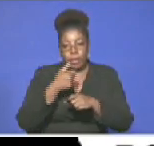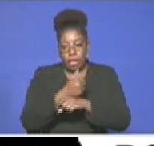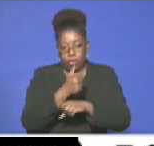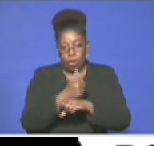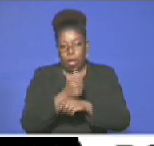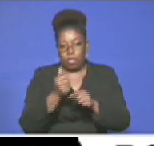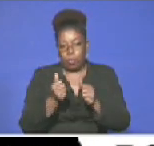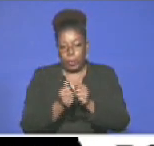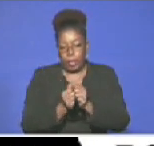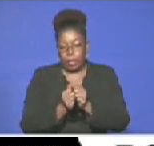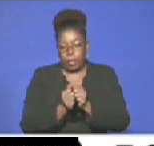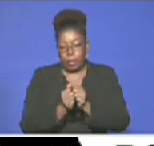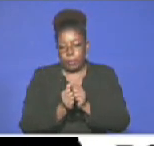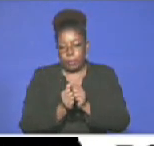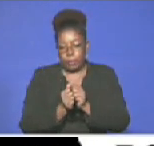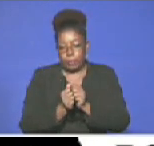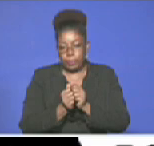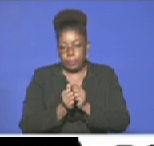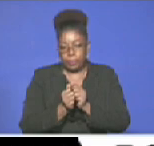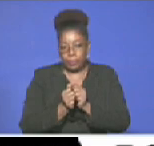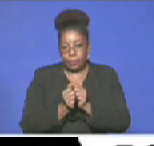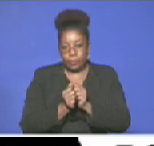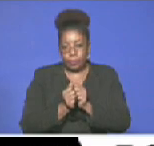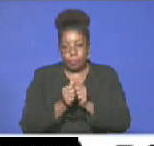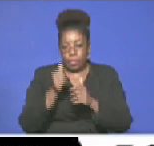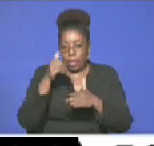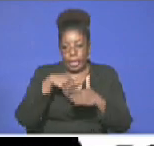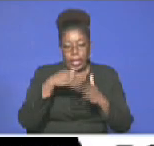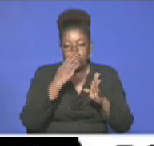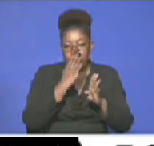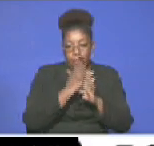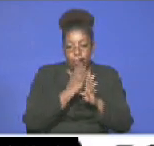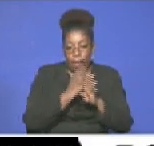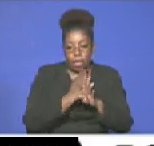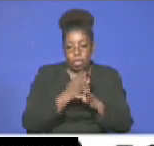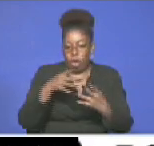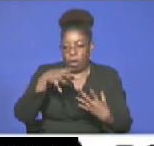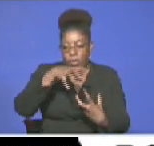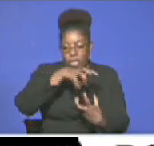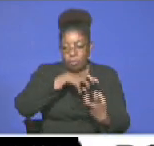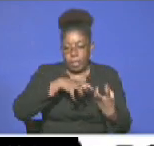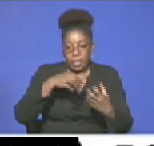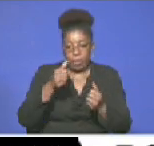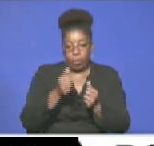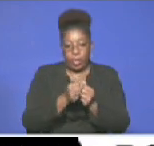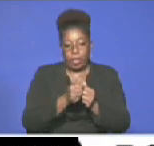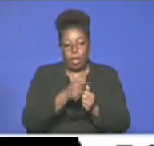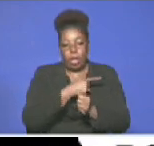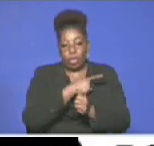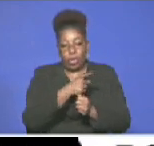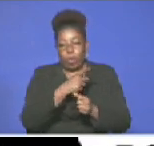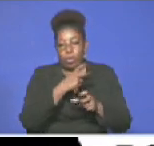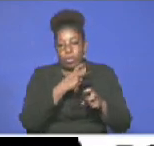are juveniles. In the bus, and they're mixed up with all of these hardened criminals.